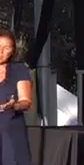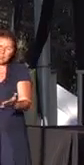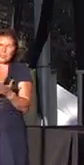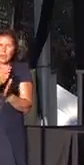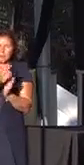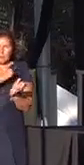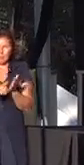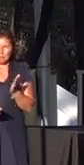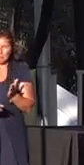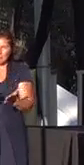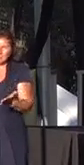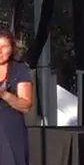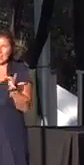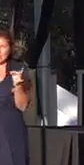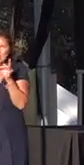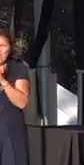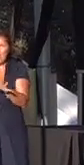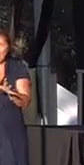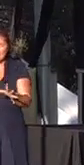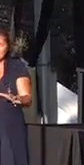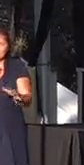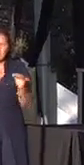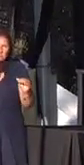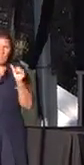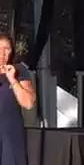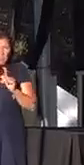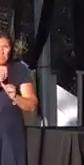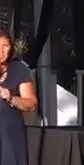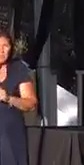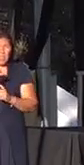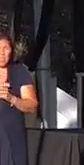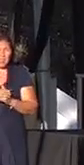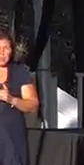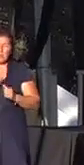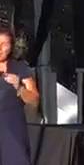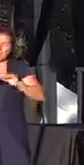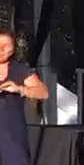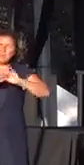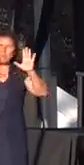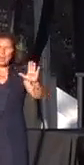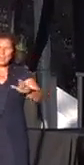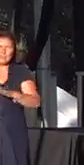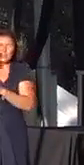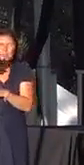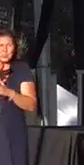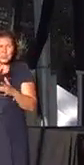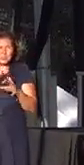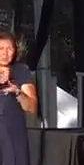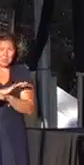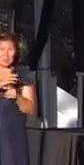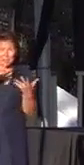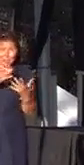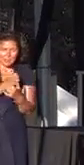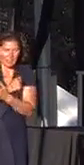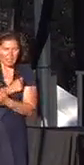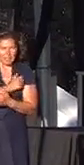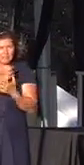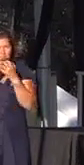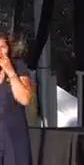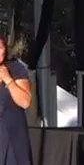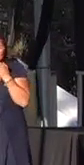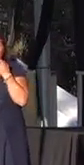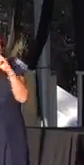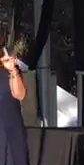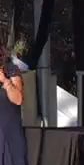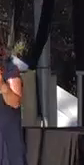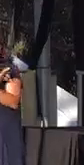discrimination, hate, and intolerance. Because we all have a bright future ahead of us. A future filled with love, passion, success, and